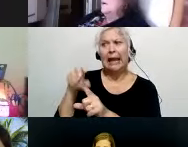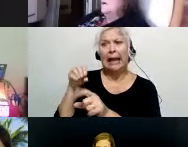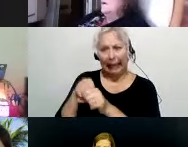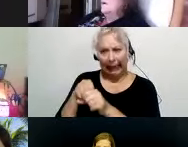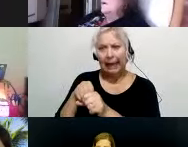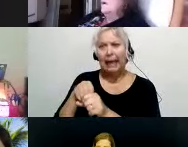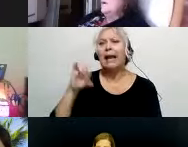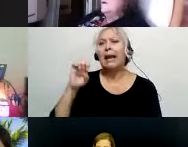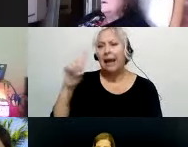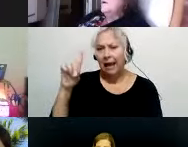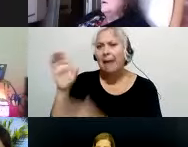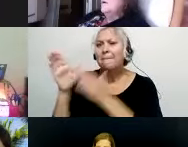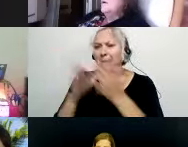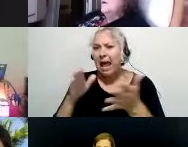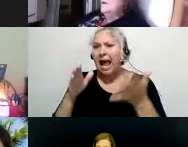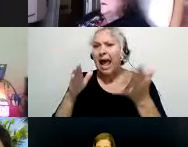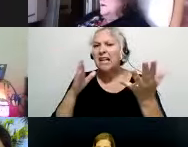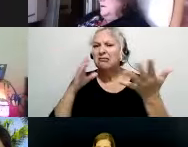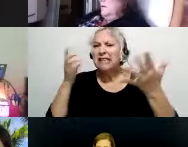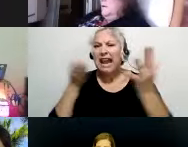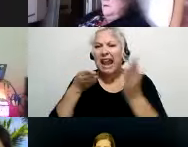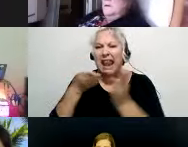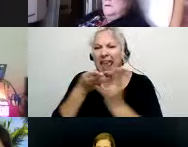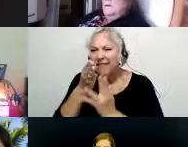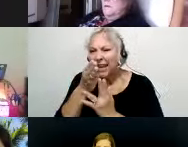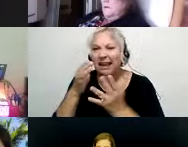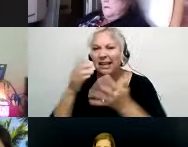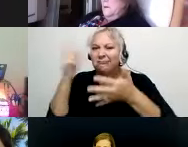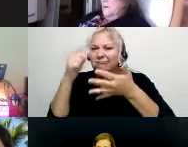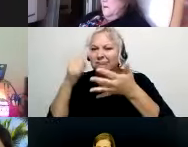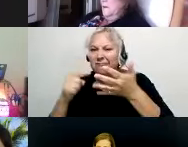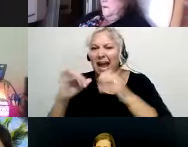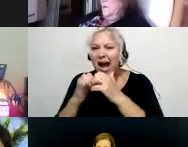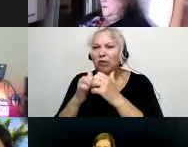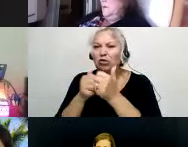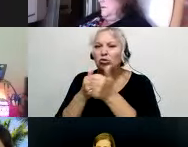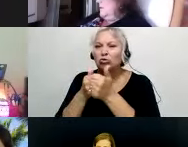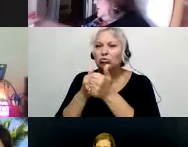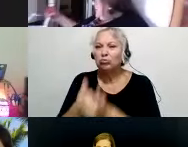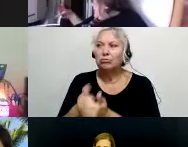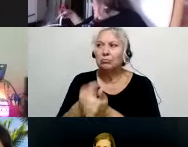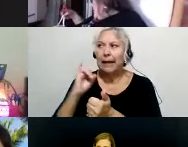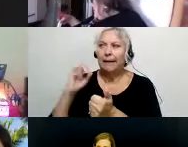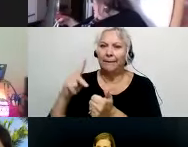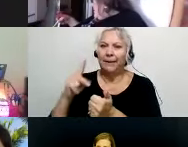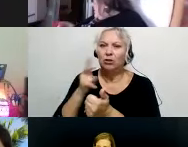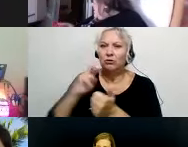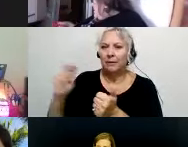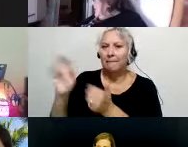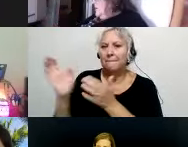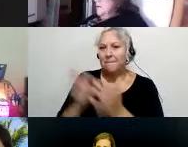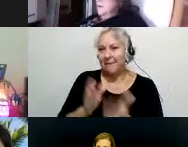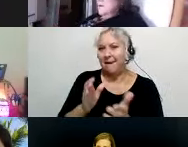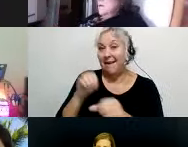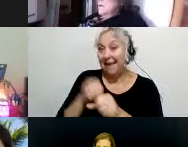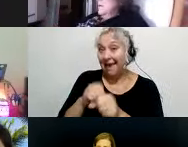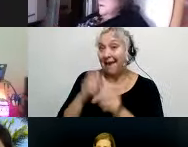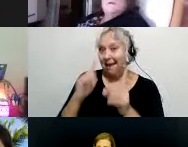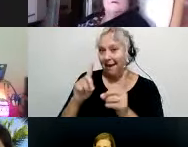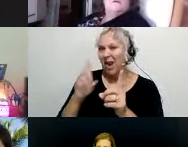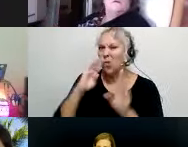EdPlan, taking you through how to develop a compliant IEP transition plan in EdPlan. So it's